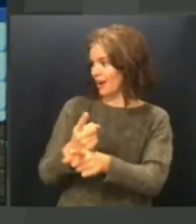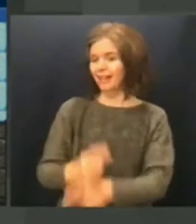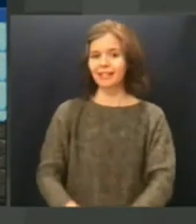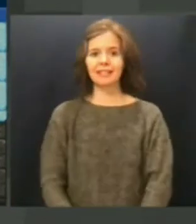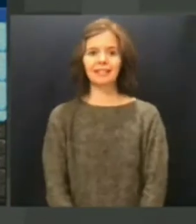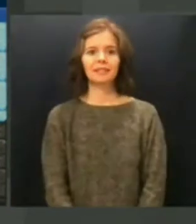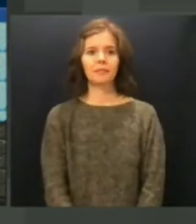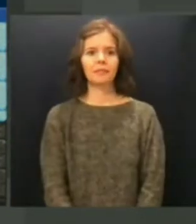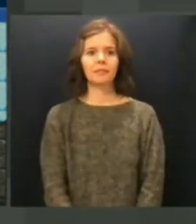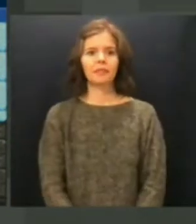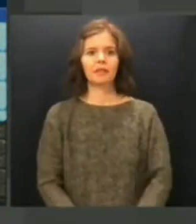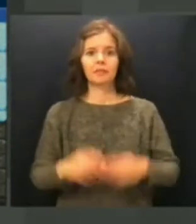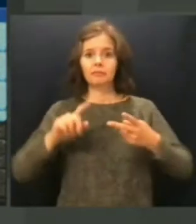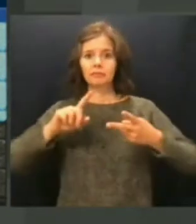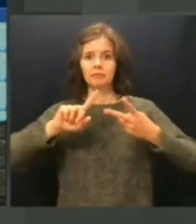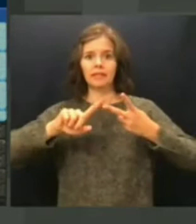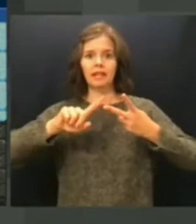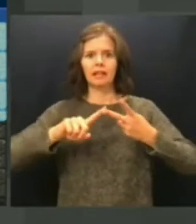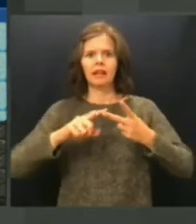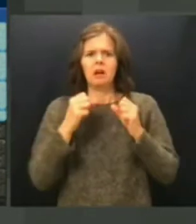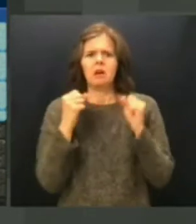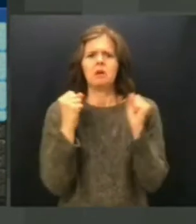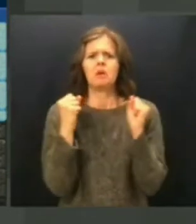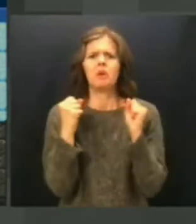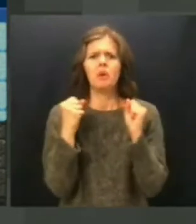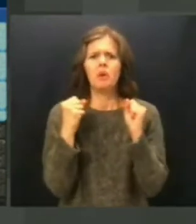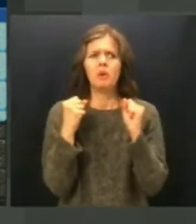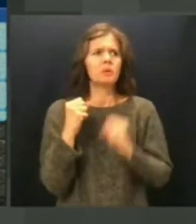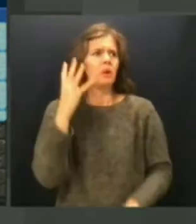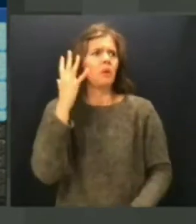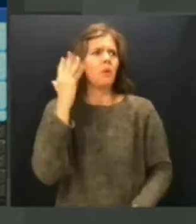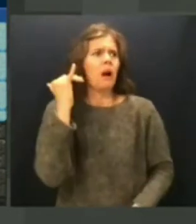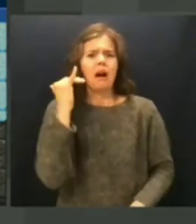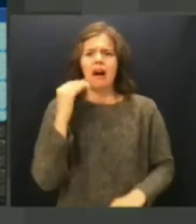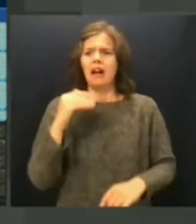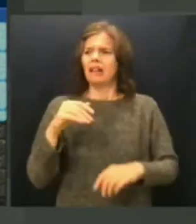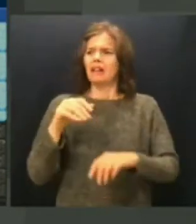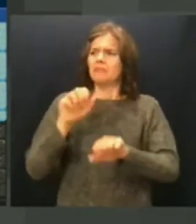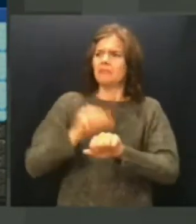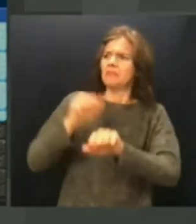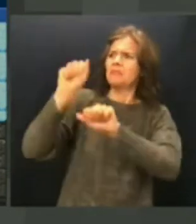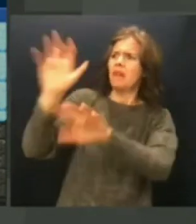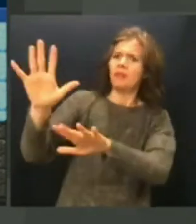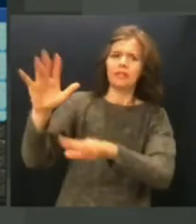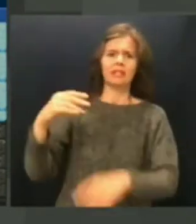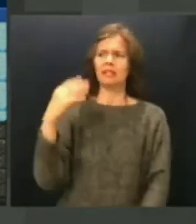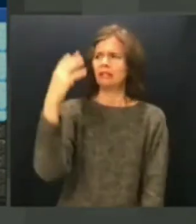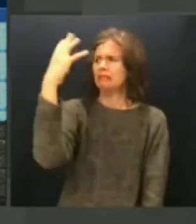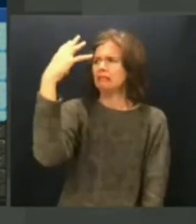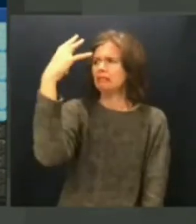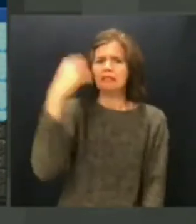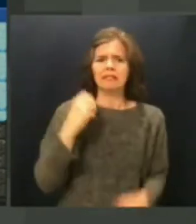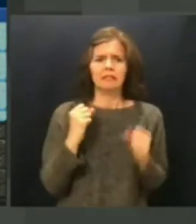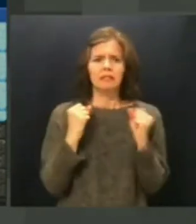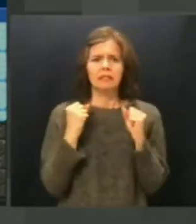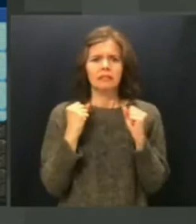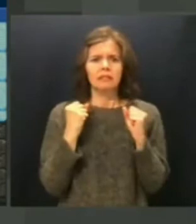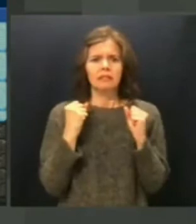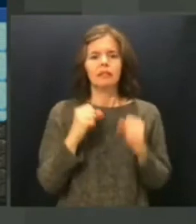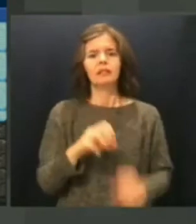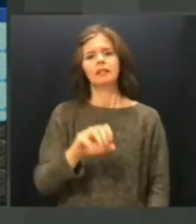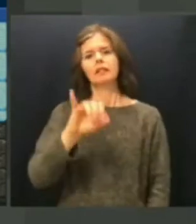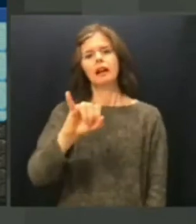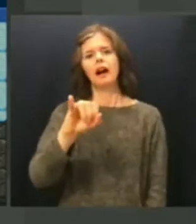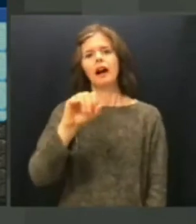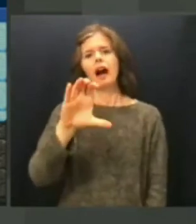Why do we have to record these videos on an actual mountain? They are animated. The isolager is a new illager that